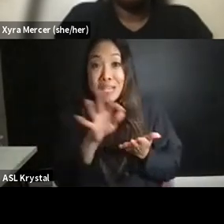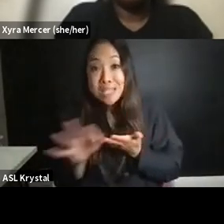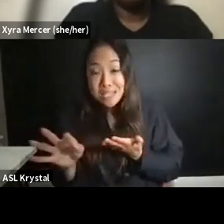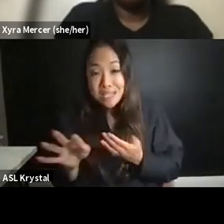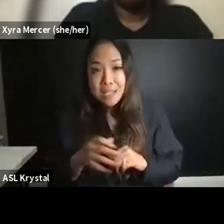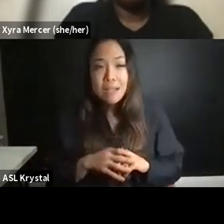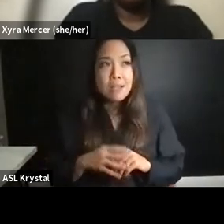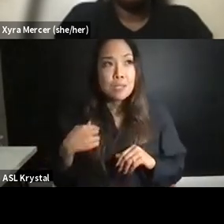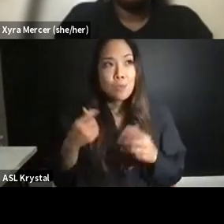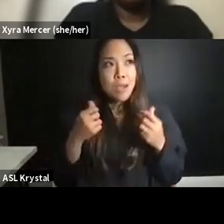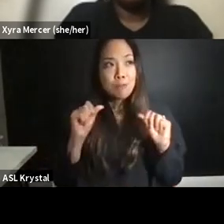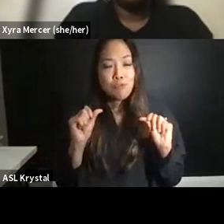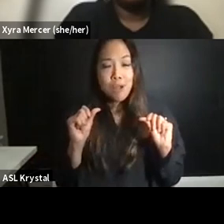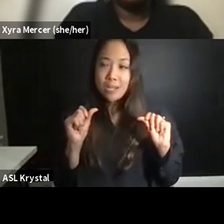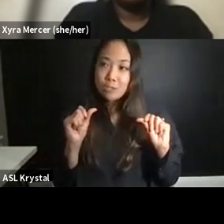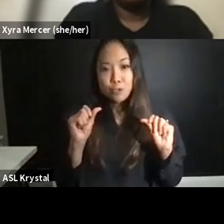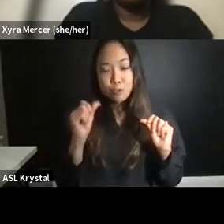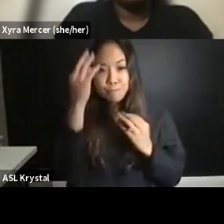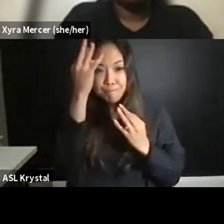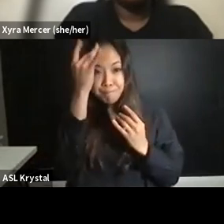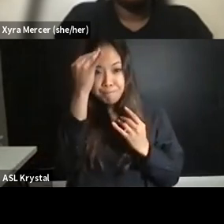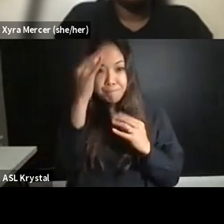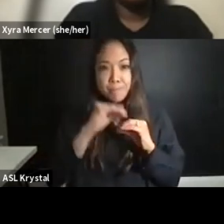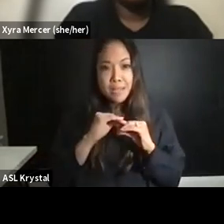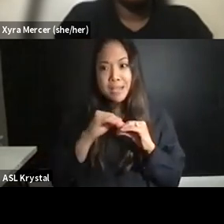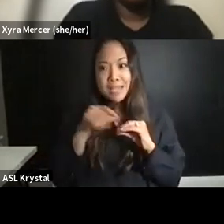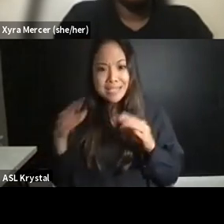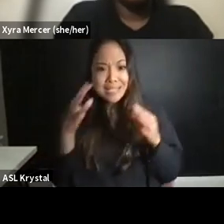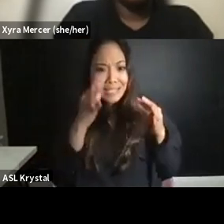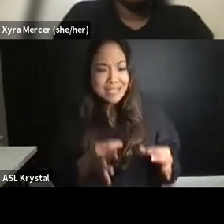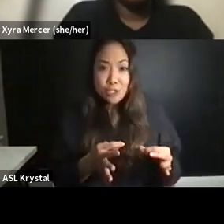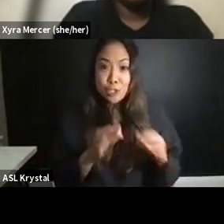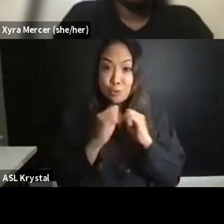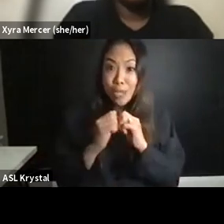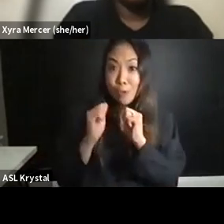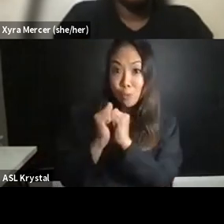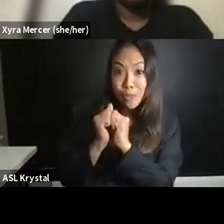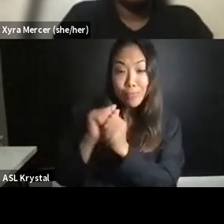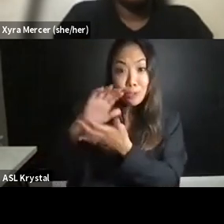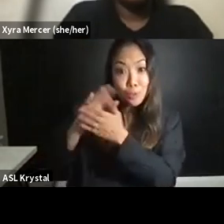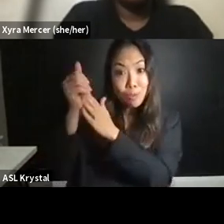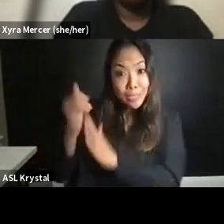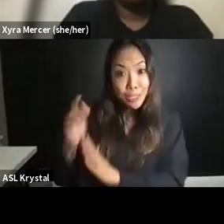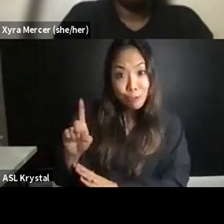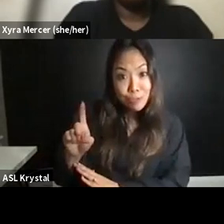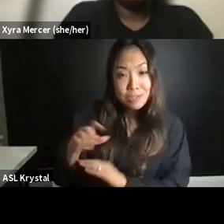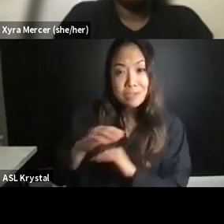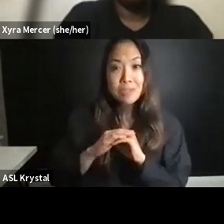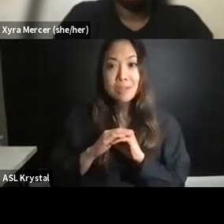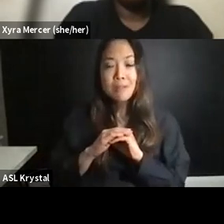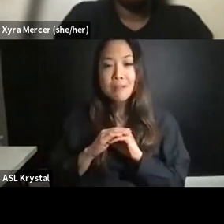decision being made in conjunction with school leaders how are we deciding what school communities to